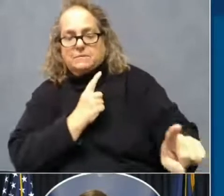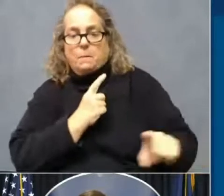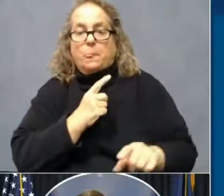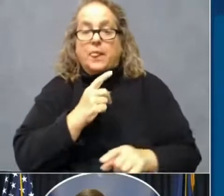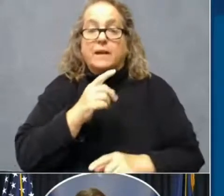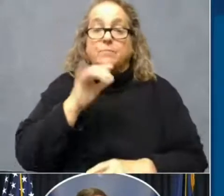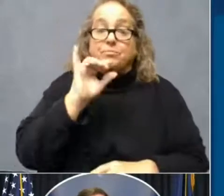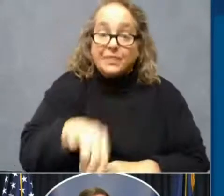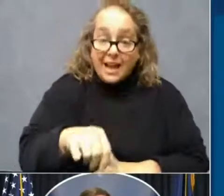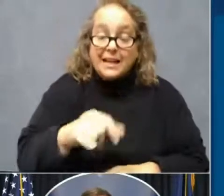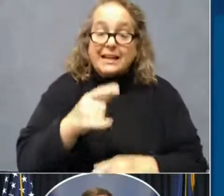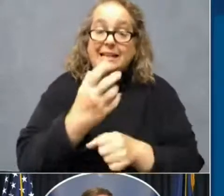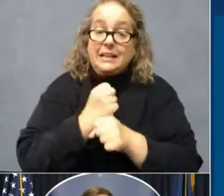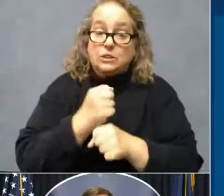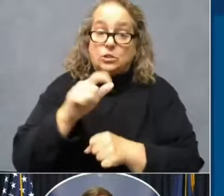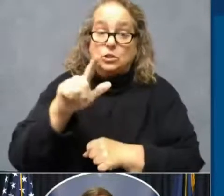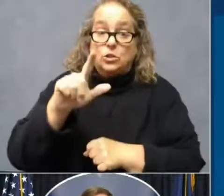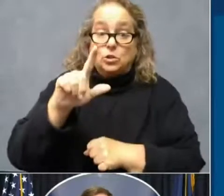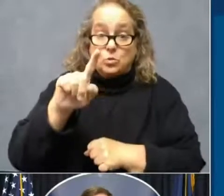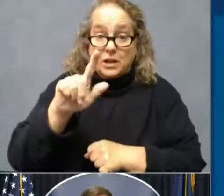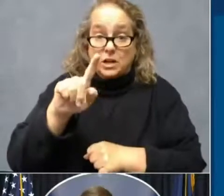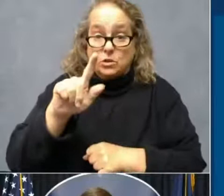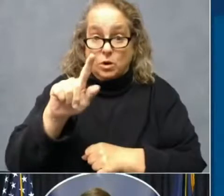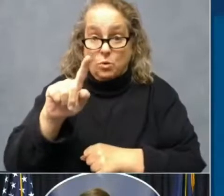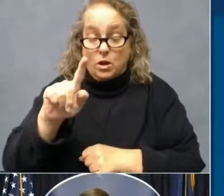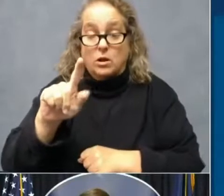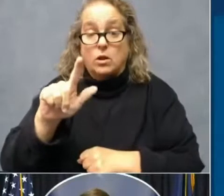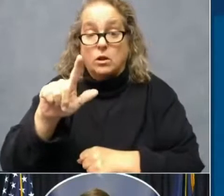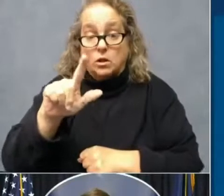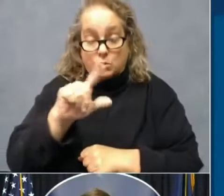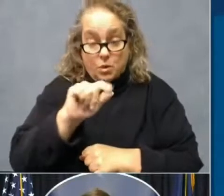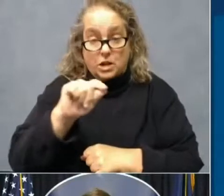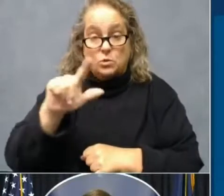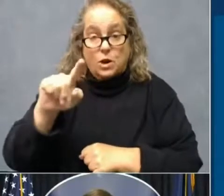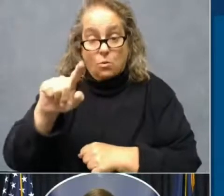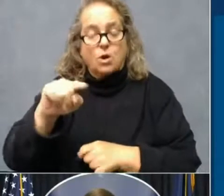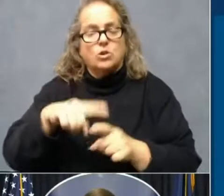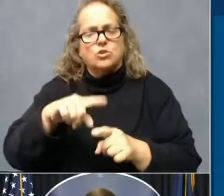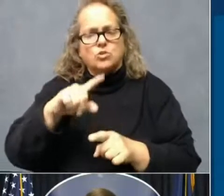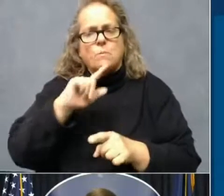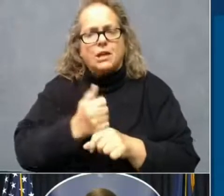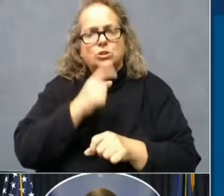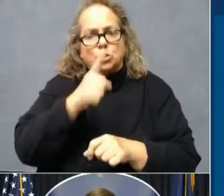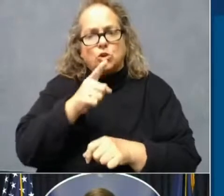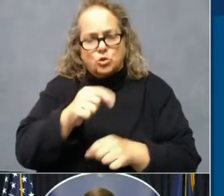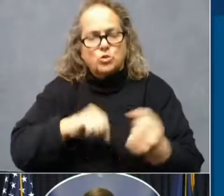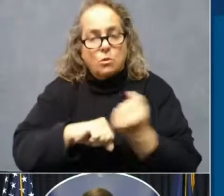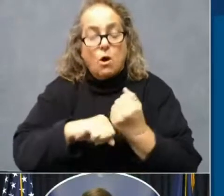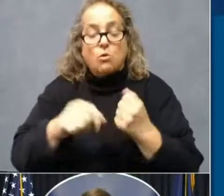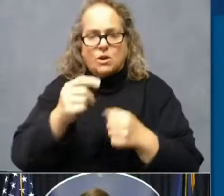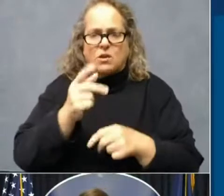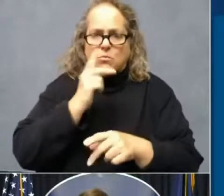your family. That's a reminder to renew your healthcare coverage. And if you haven't already, visit